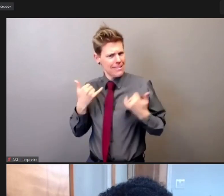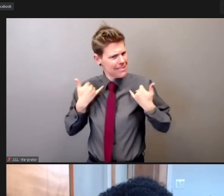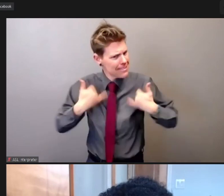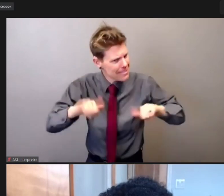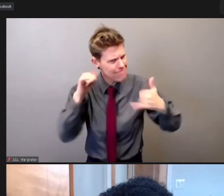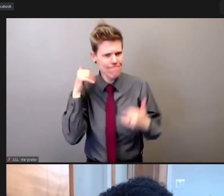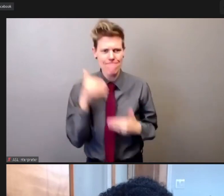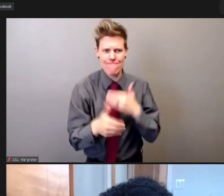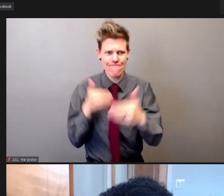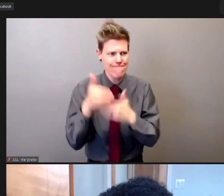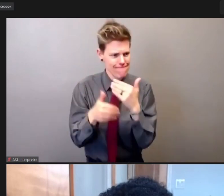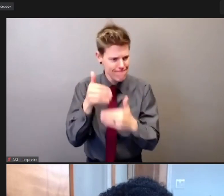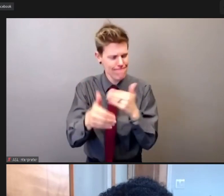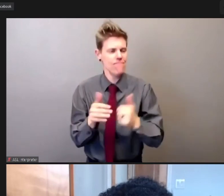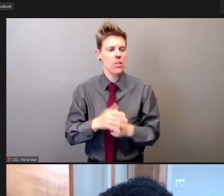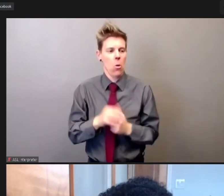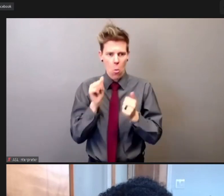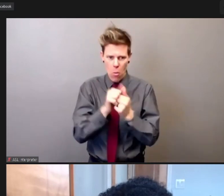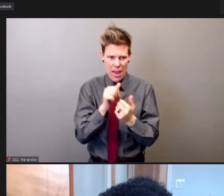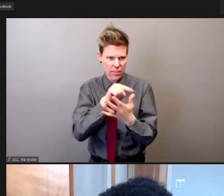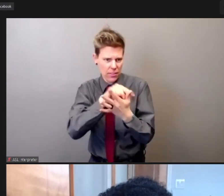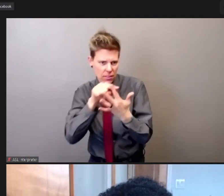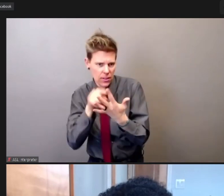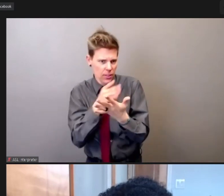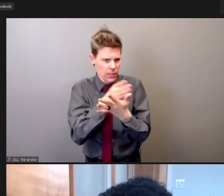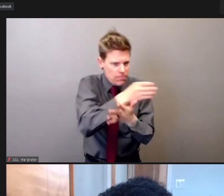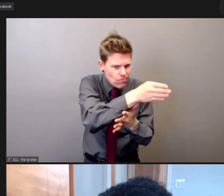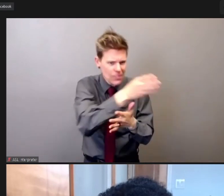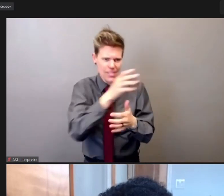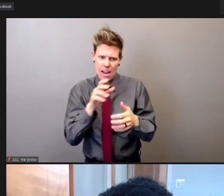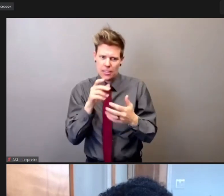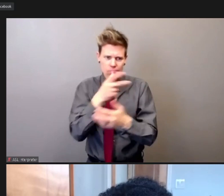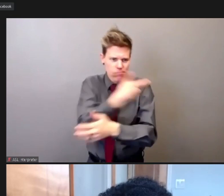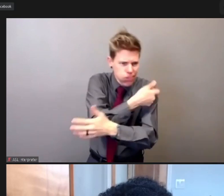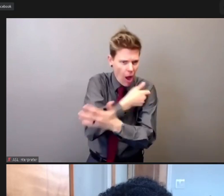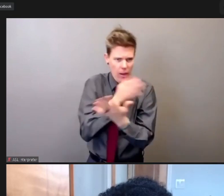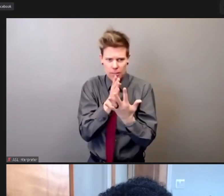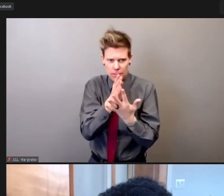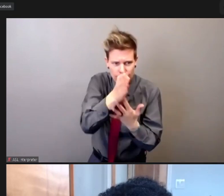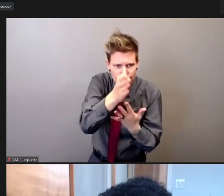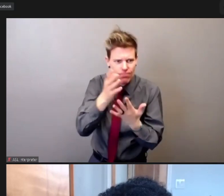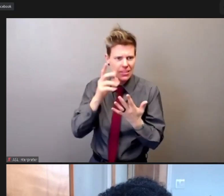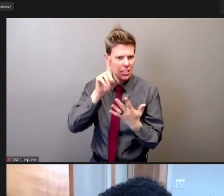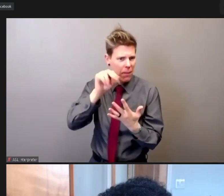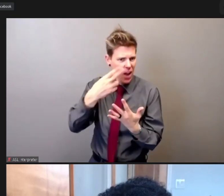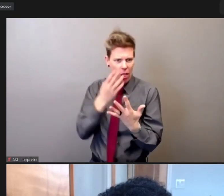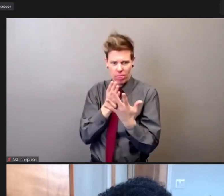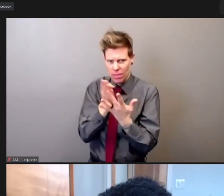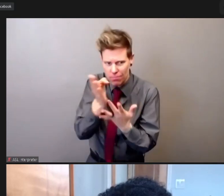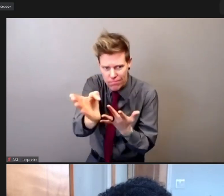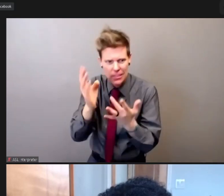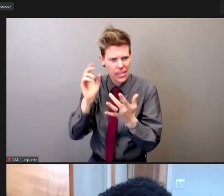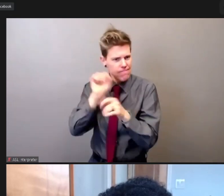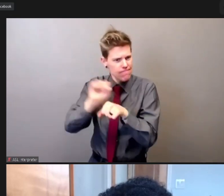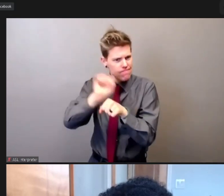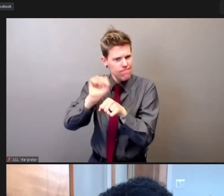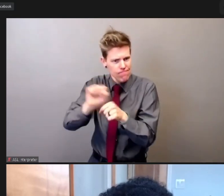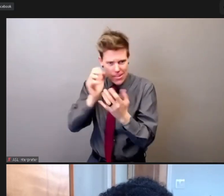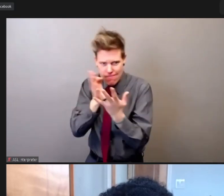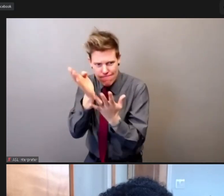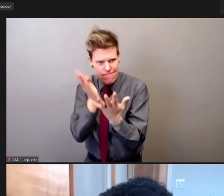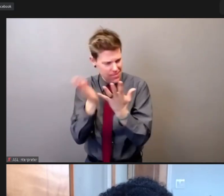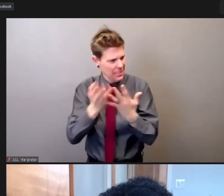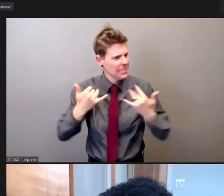of those strategies. So just a reminder that we need you. Frankly, I need New Mexicans more than ever